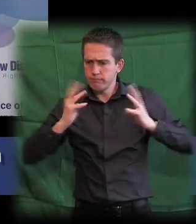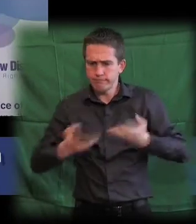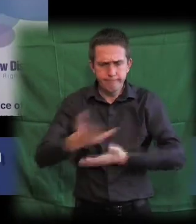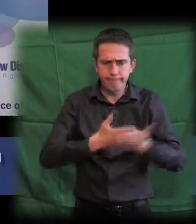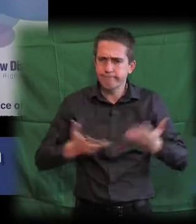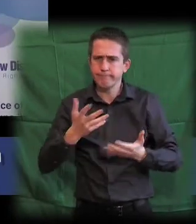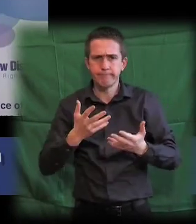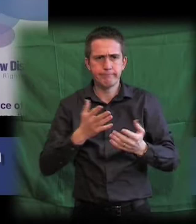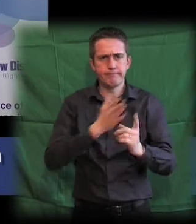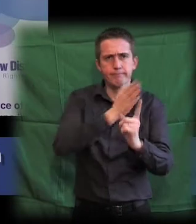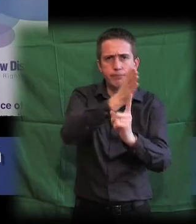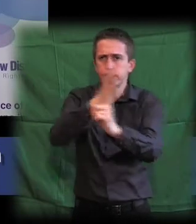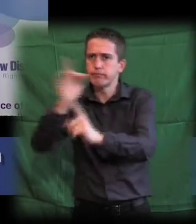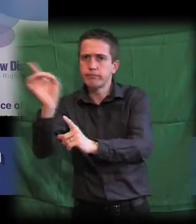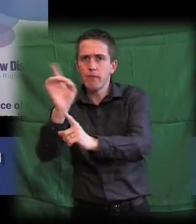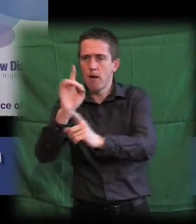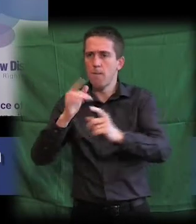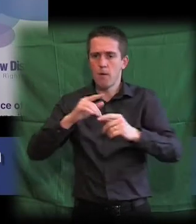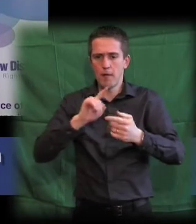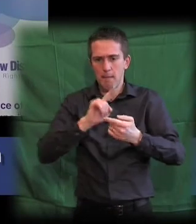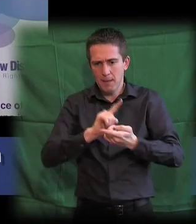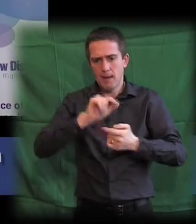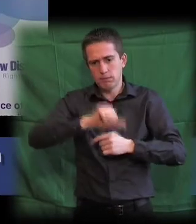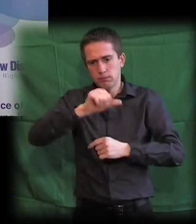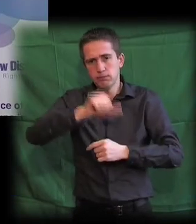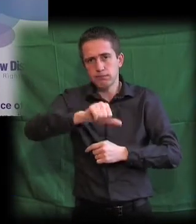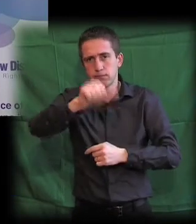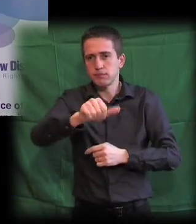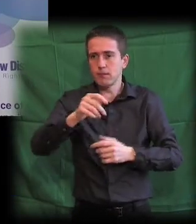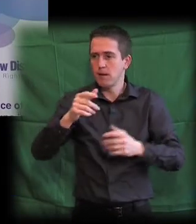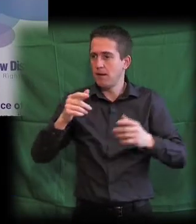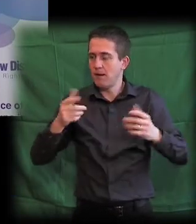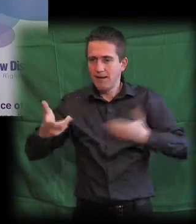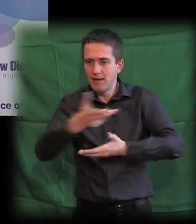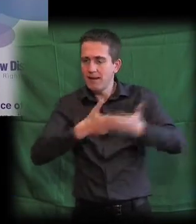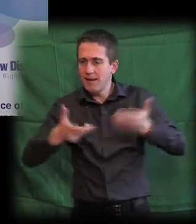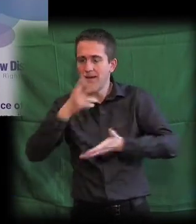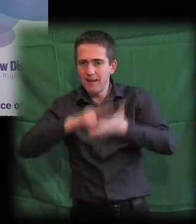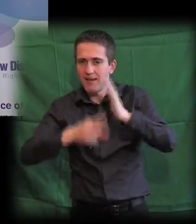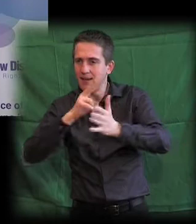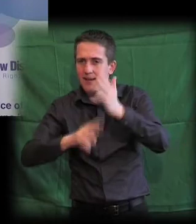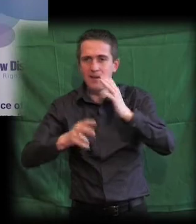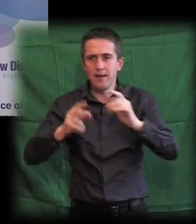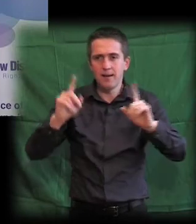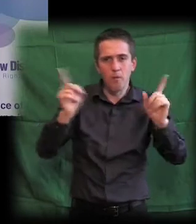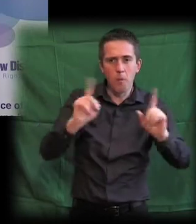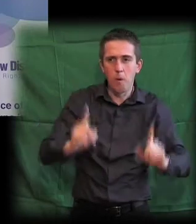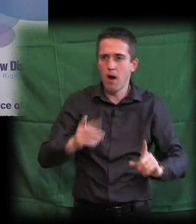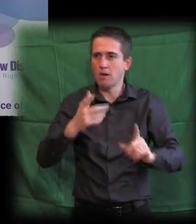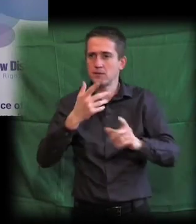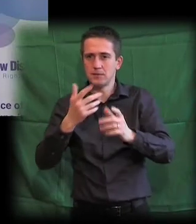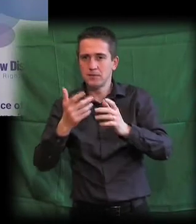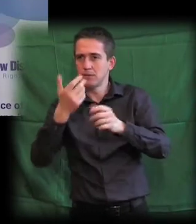but we've had loads of meetings and I can see people in the group all developing